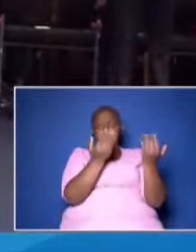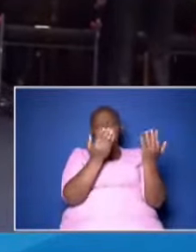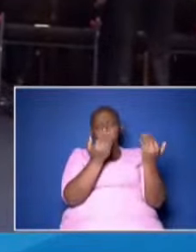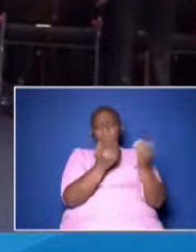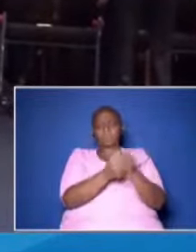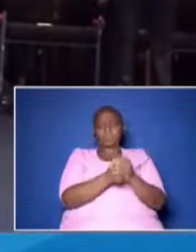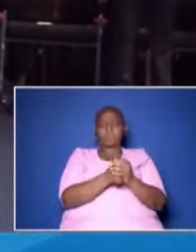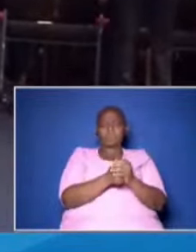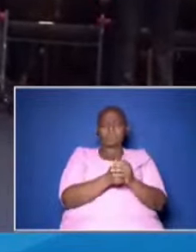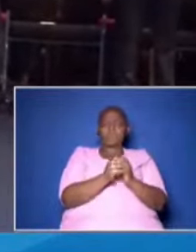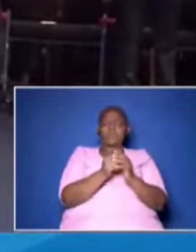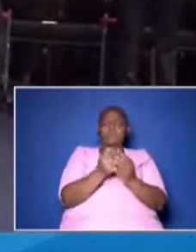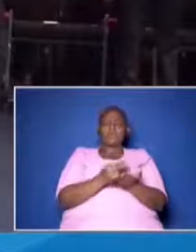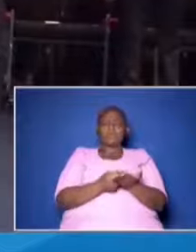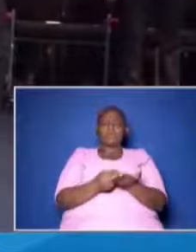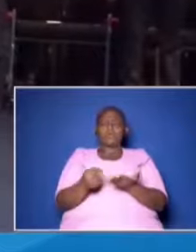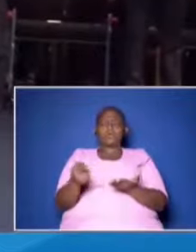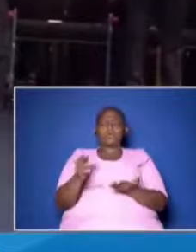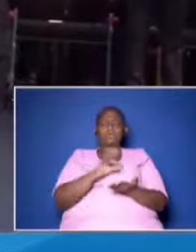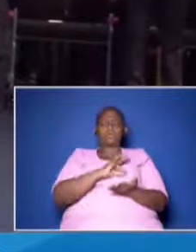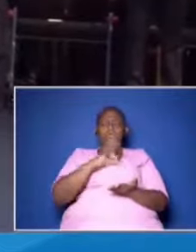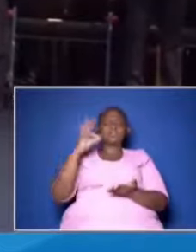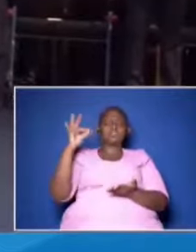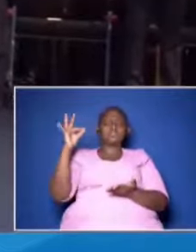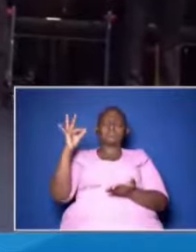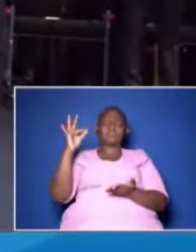choir Thou Art welcome